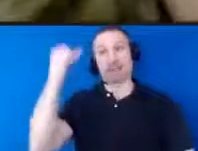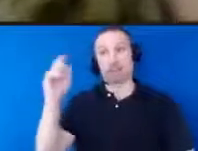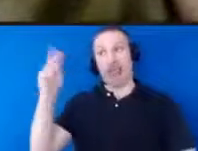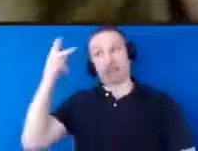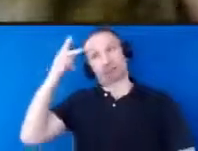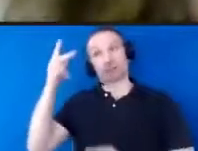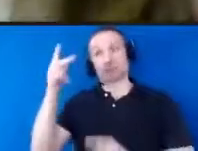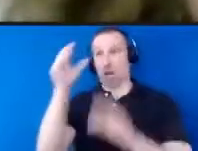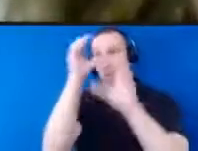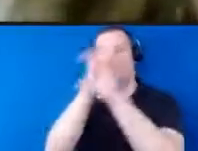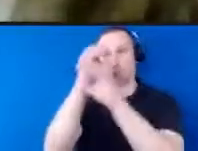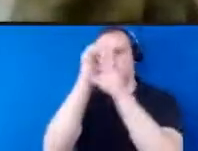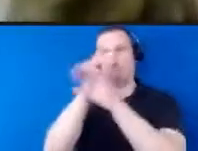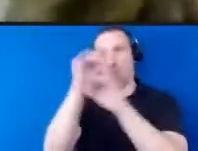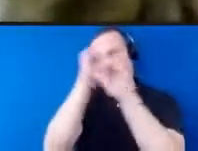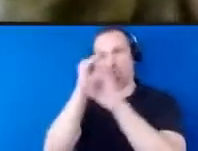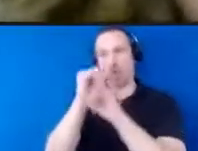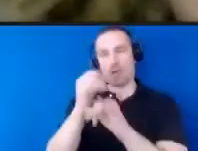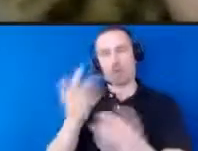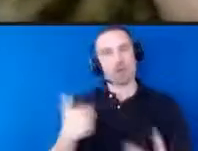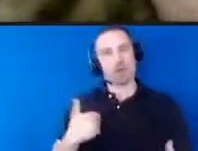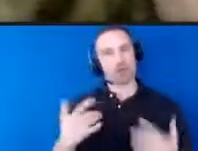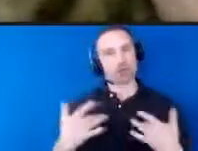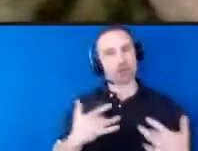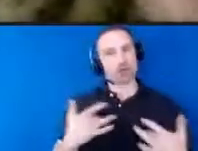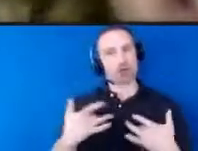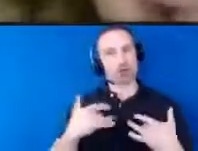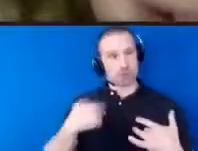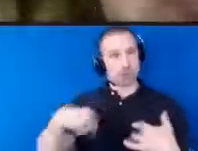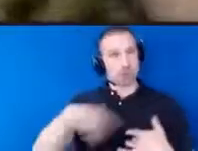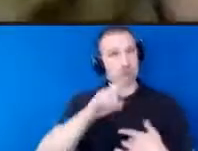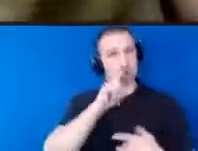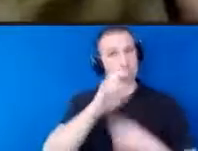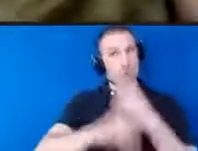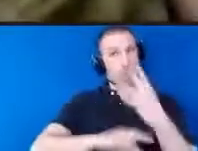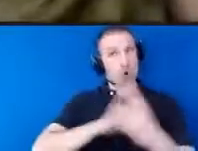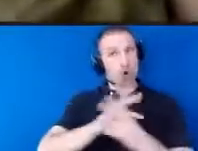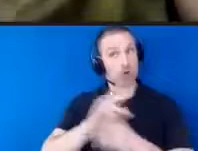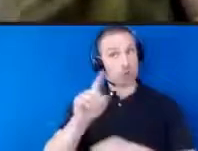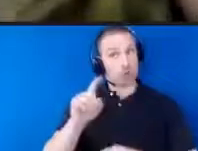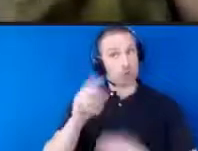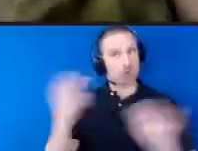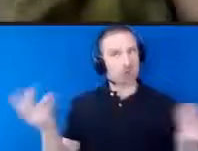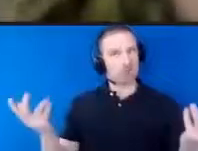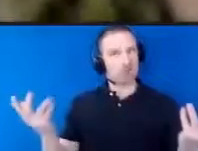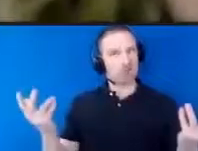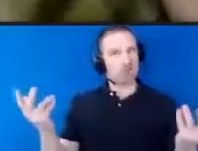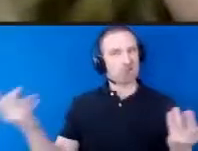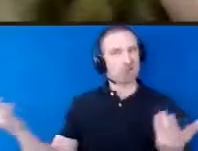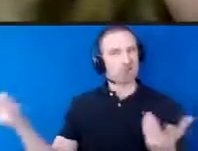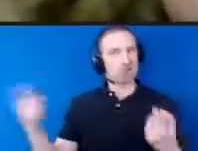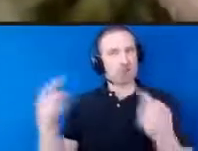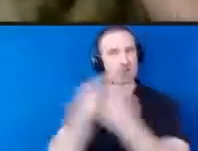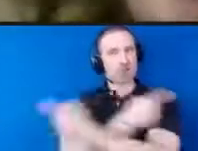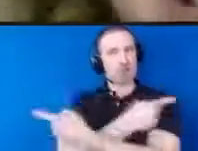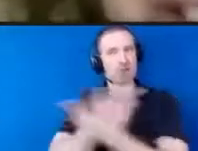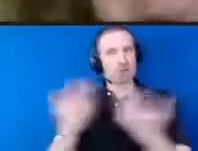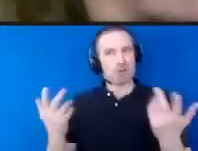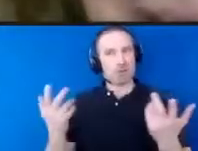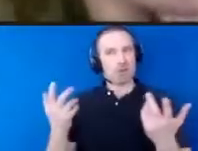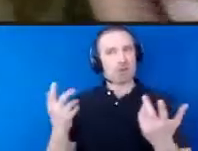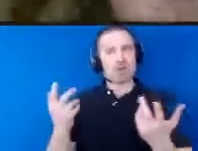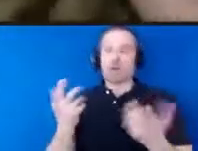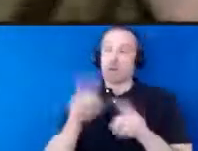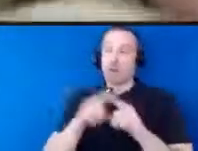that Yeah. we're not living in a cartoon, Right. and this has been incredibly difficult. So, but